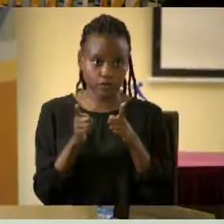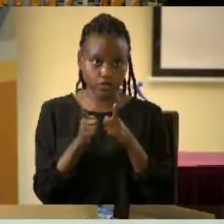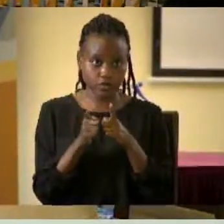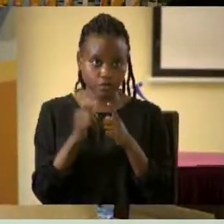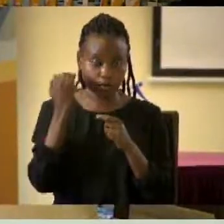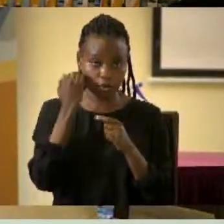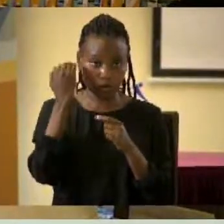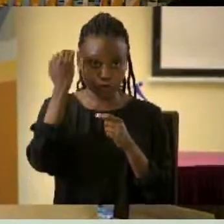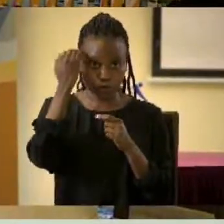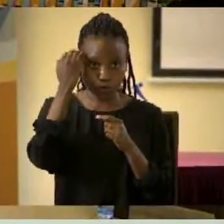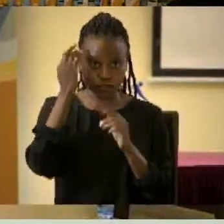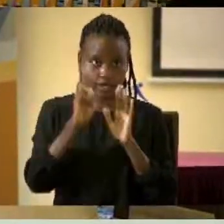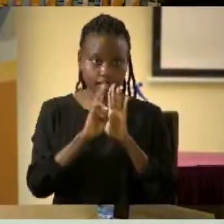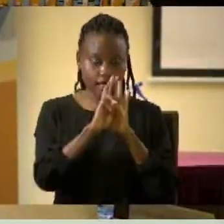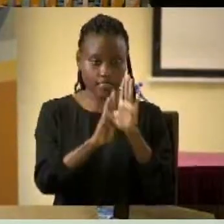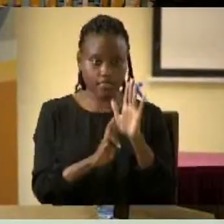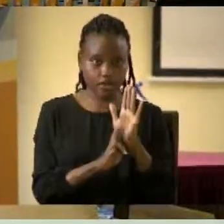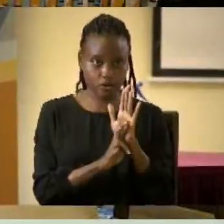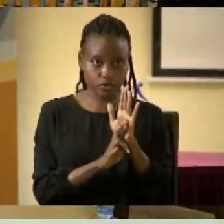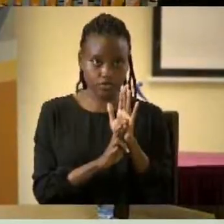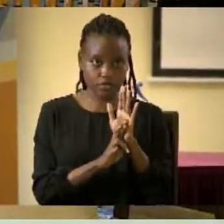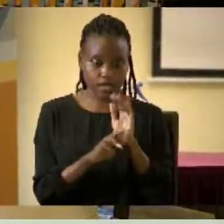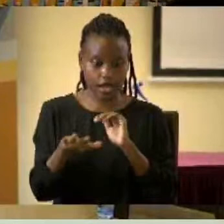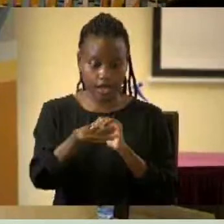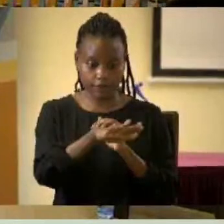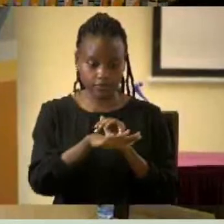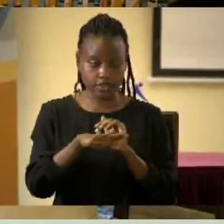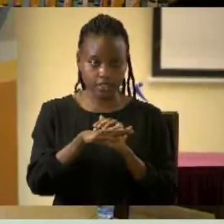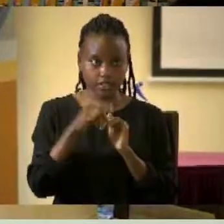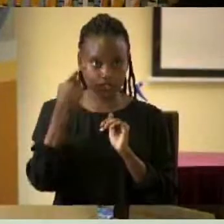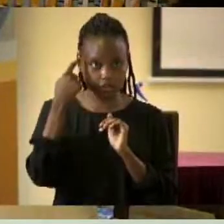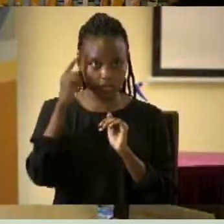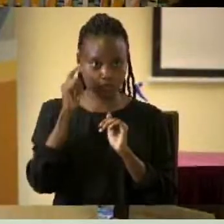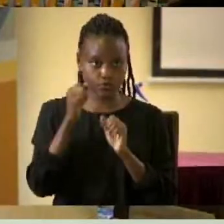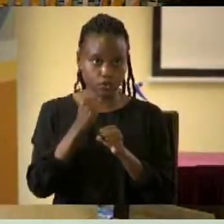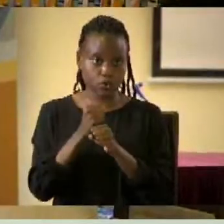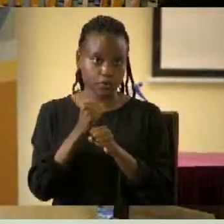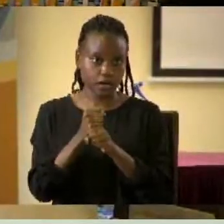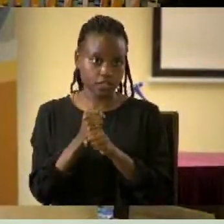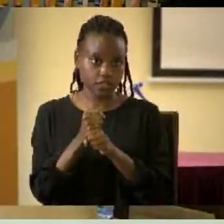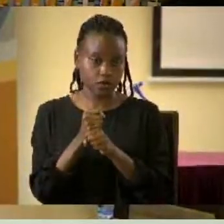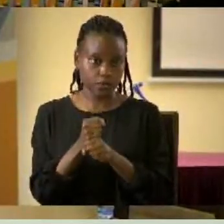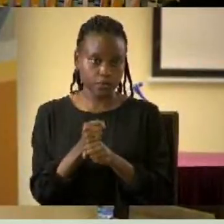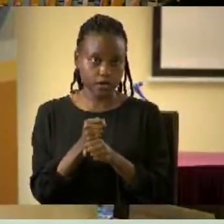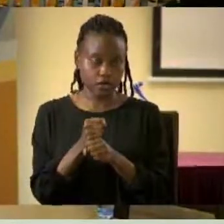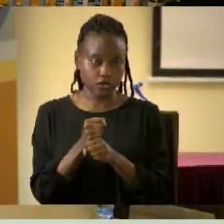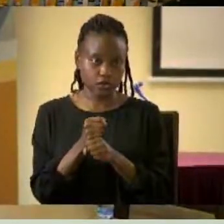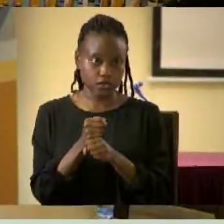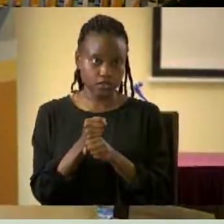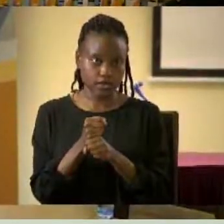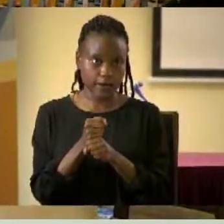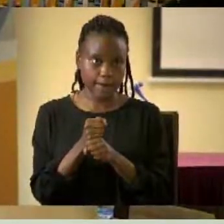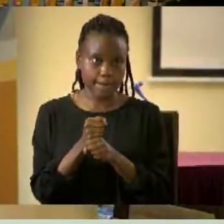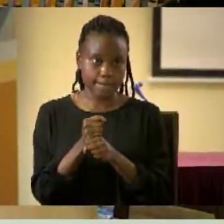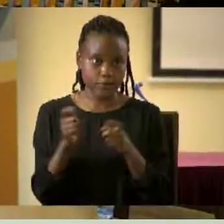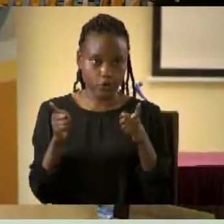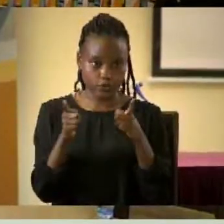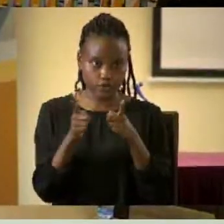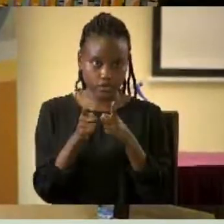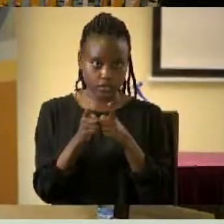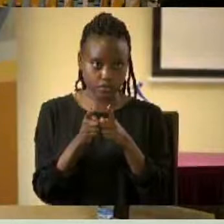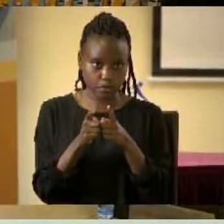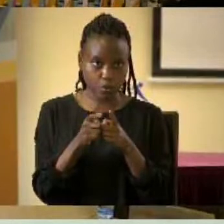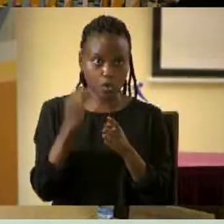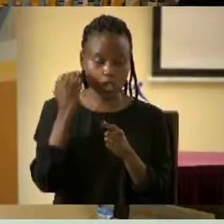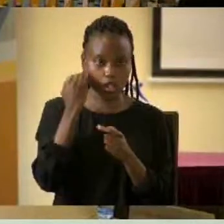Court and the rules thereof have set the stage for the operationalization of the Small Claims